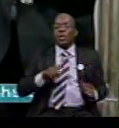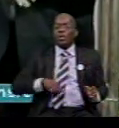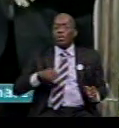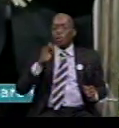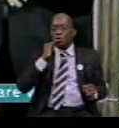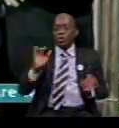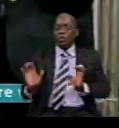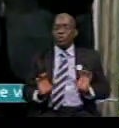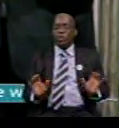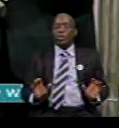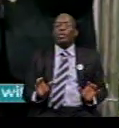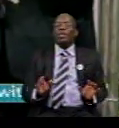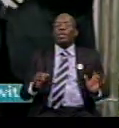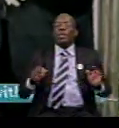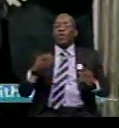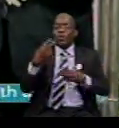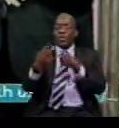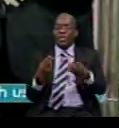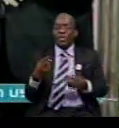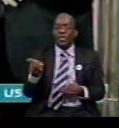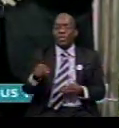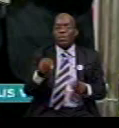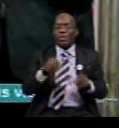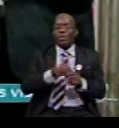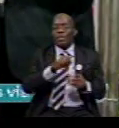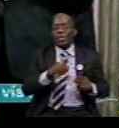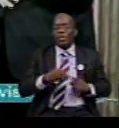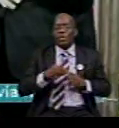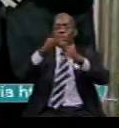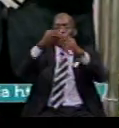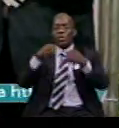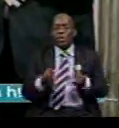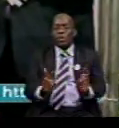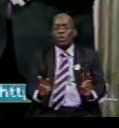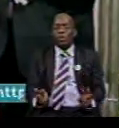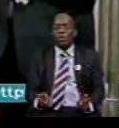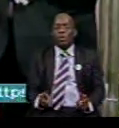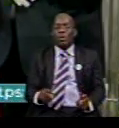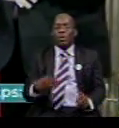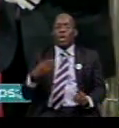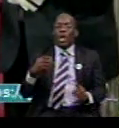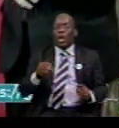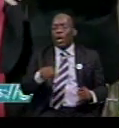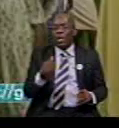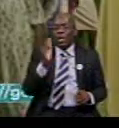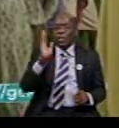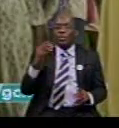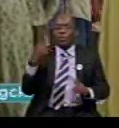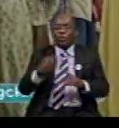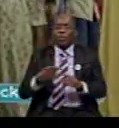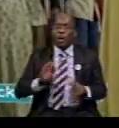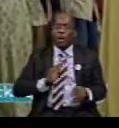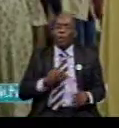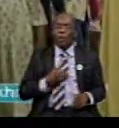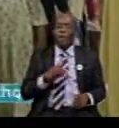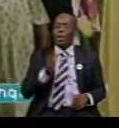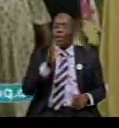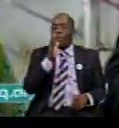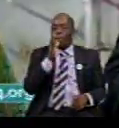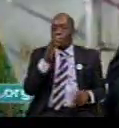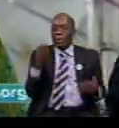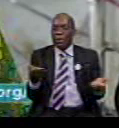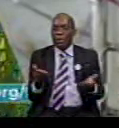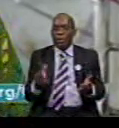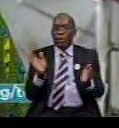very special way. We have another testimony who from my mother here. Mama, please. Praise